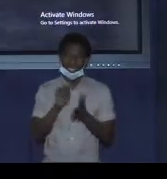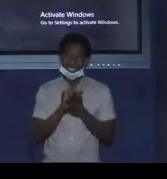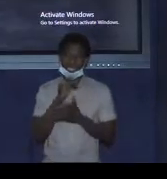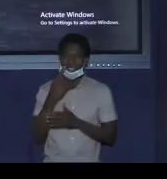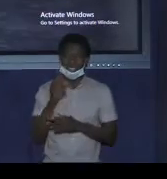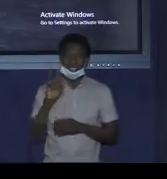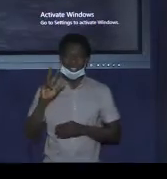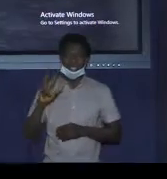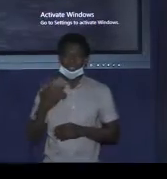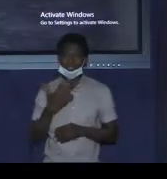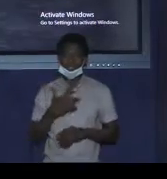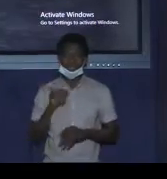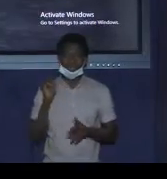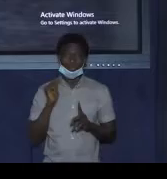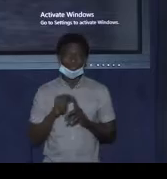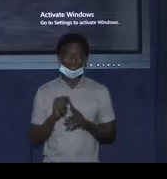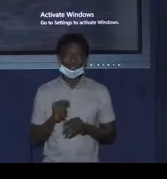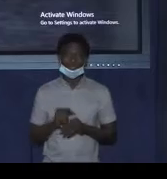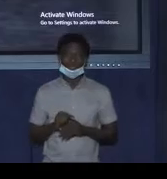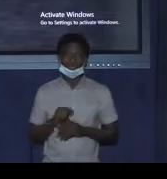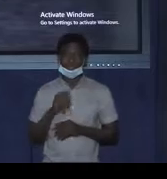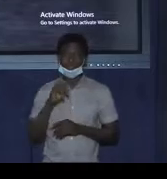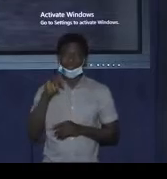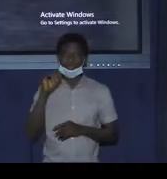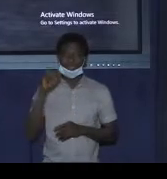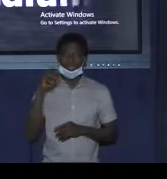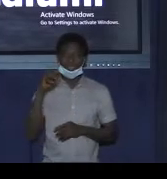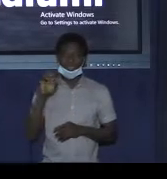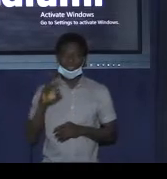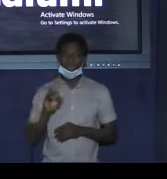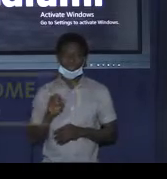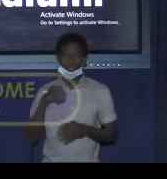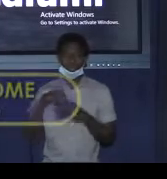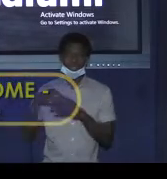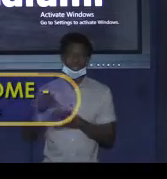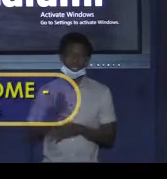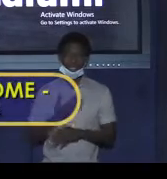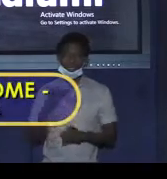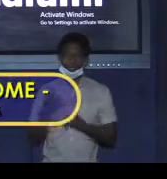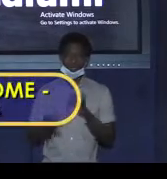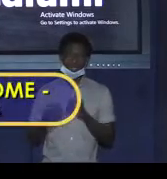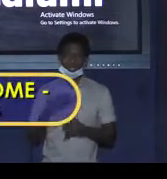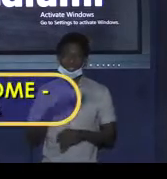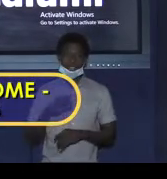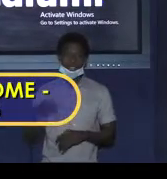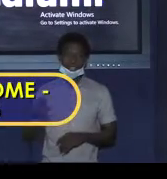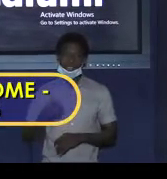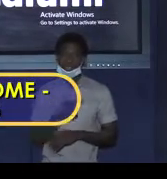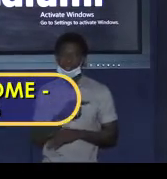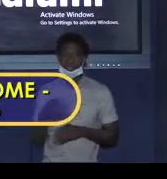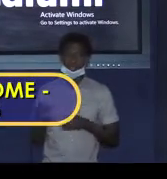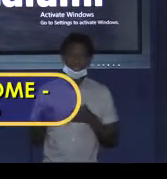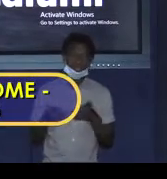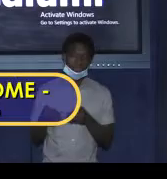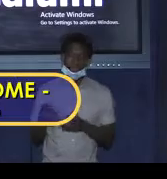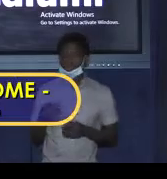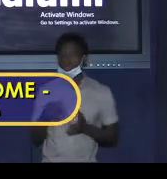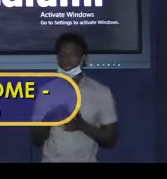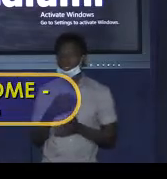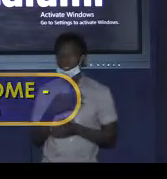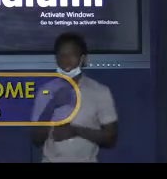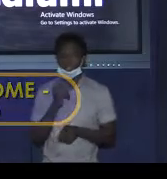thermometer. That's the third objective. Temperature. In our last lesson, we talked about, we defined temperature just to